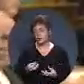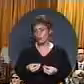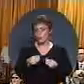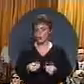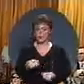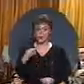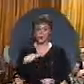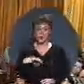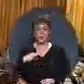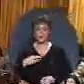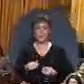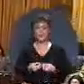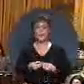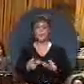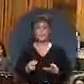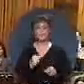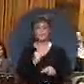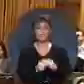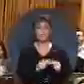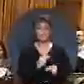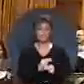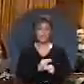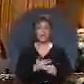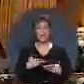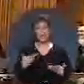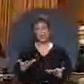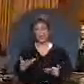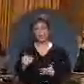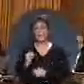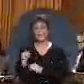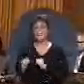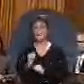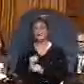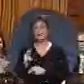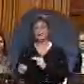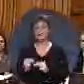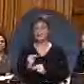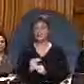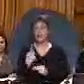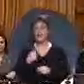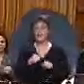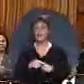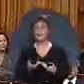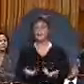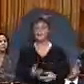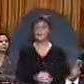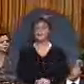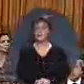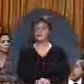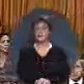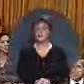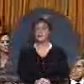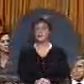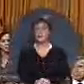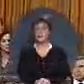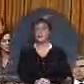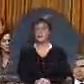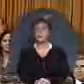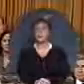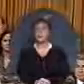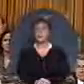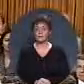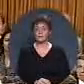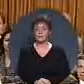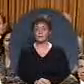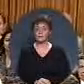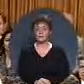institution? Right on. Yeah. The Honourable the Minister of Agriculture and Agri-Food. The government's not involved in a financial way